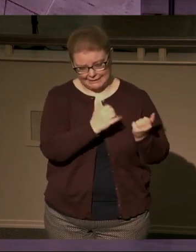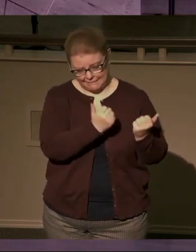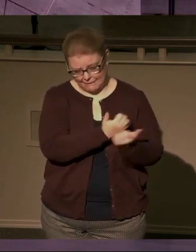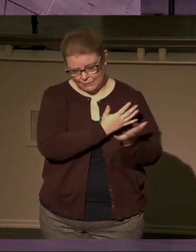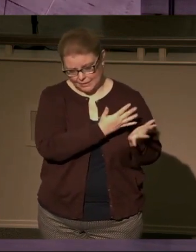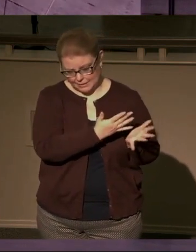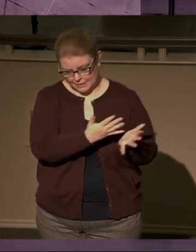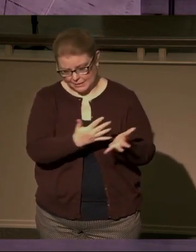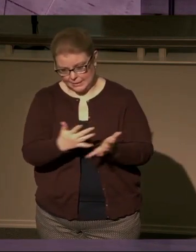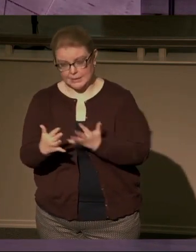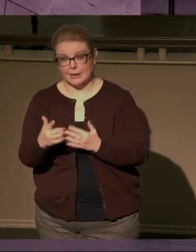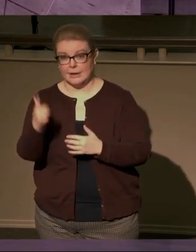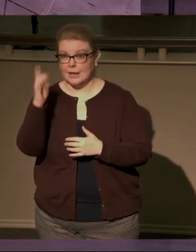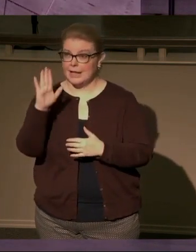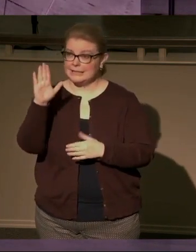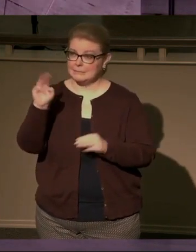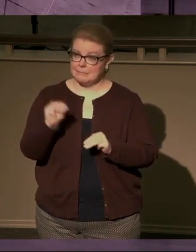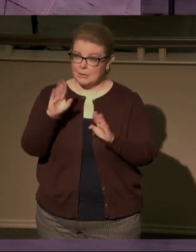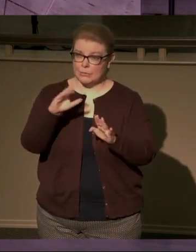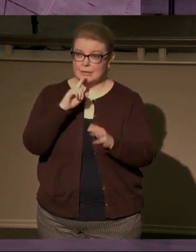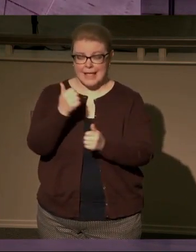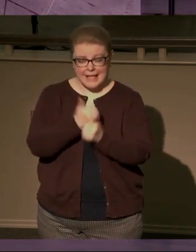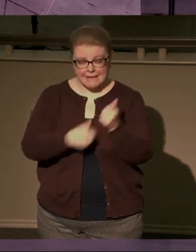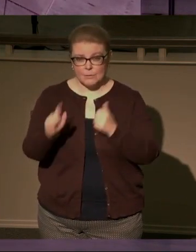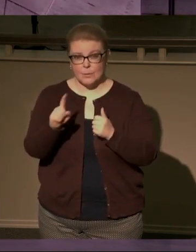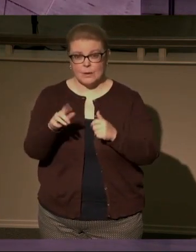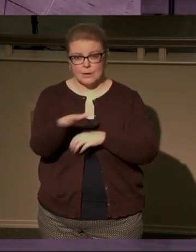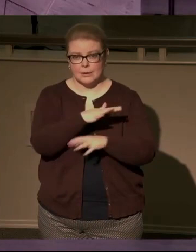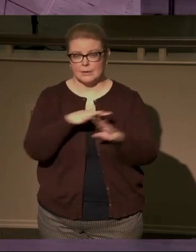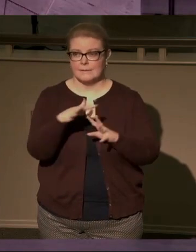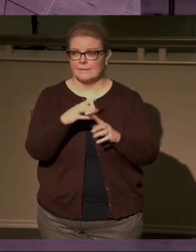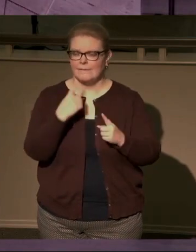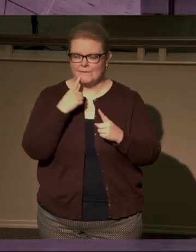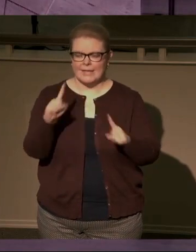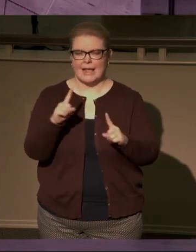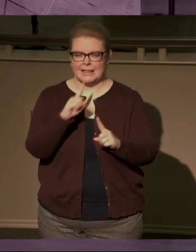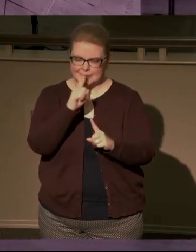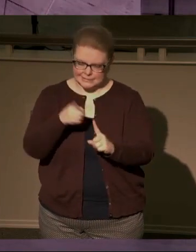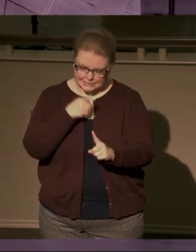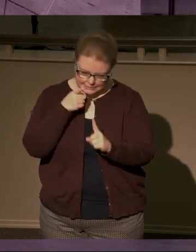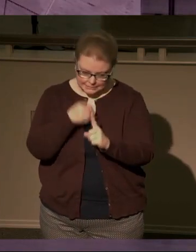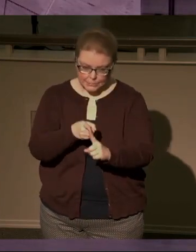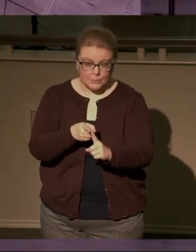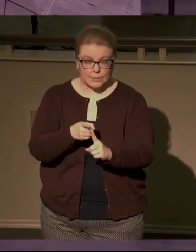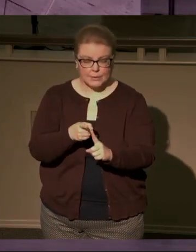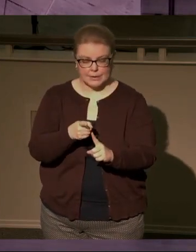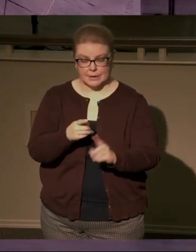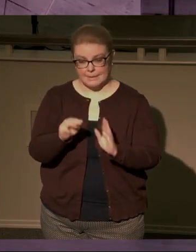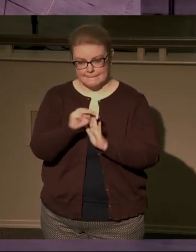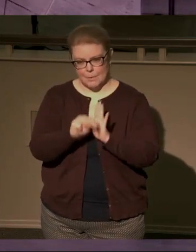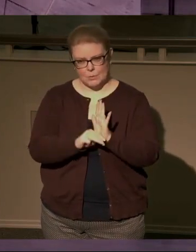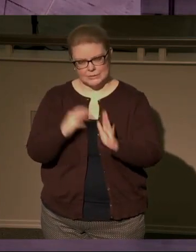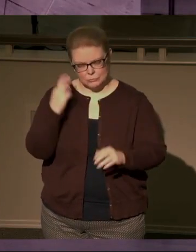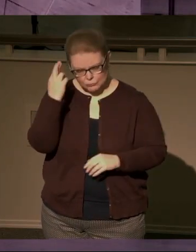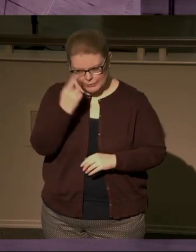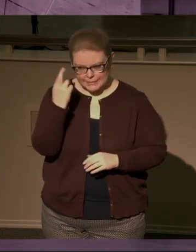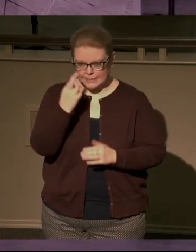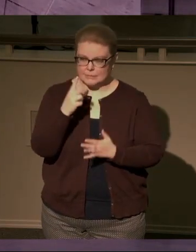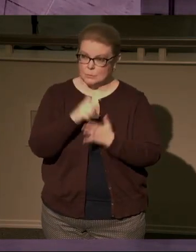God's miracles are everywhere, finally gets to the brass tacks of it, and he realizes what God has been